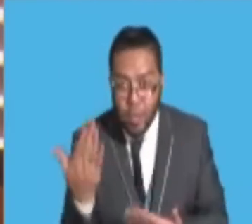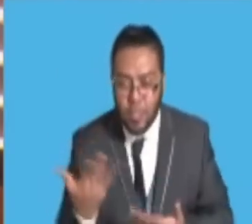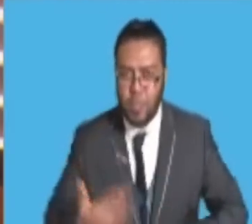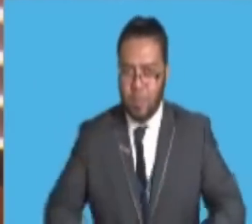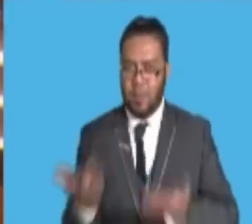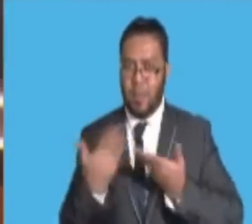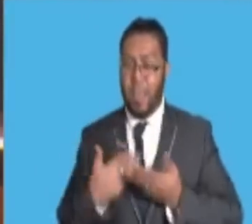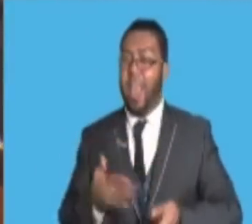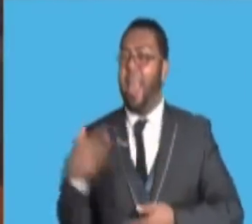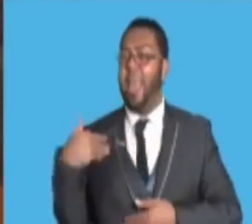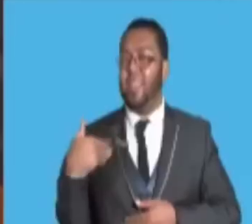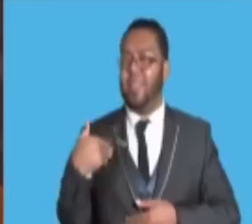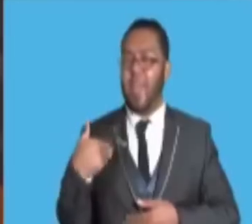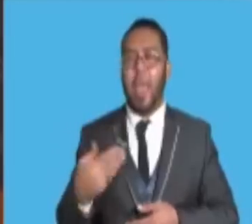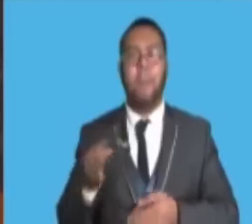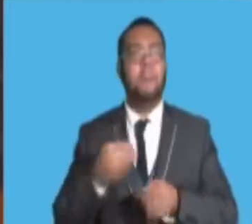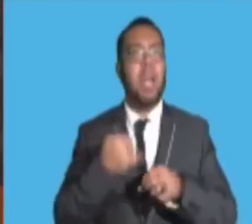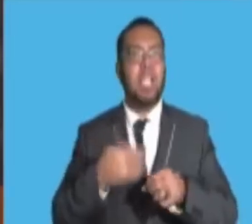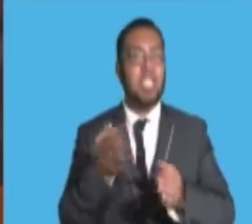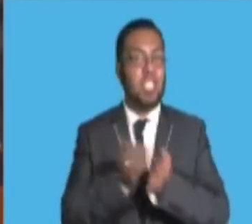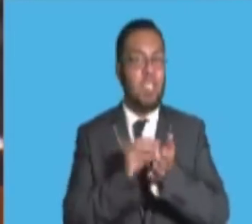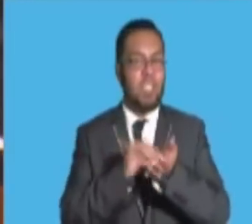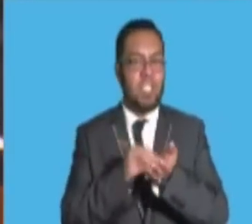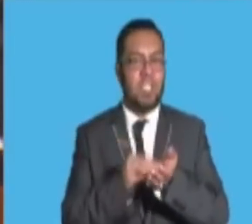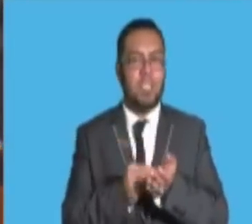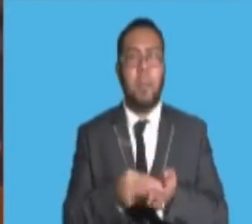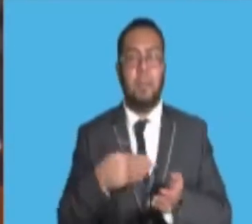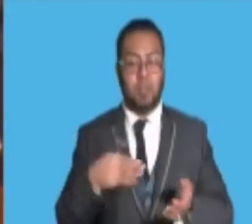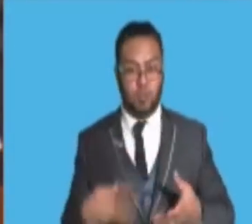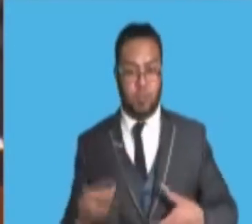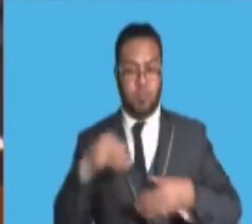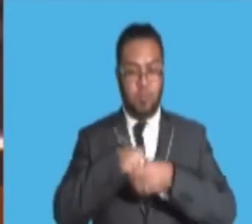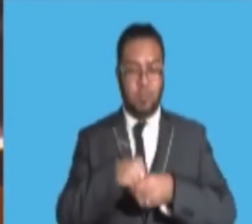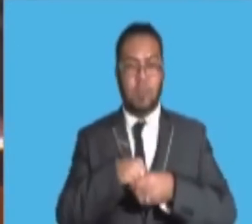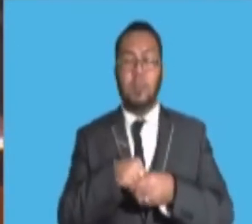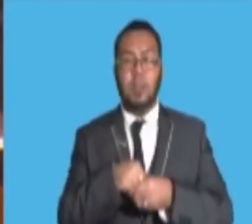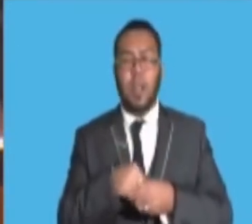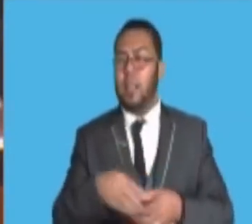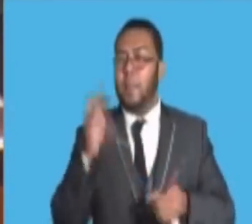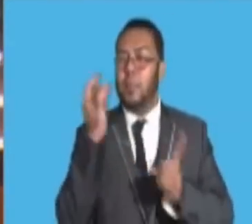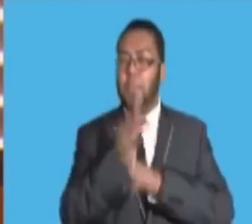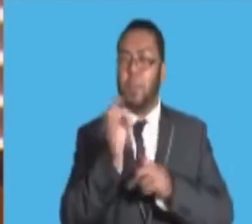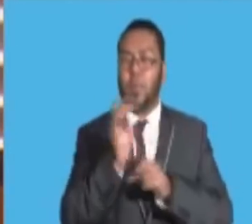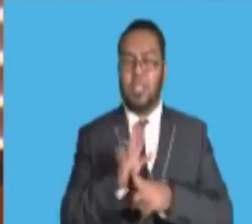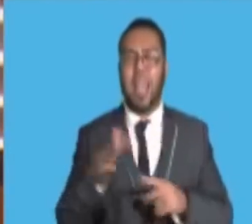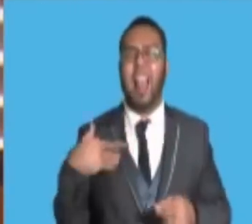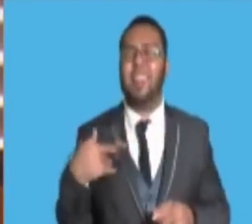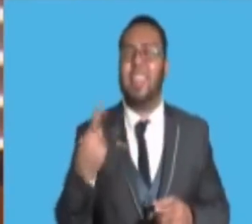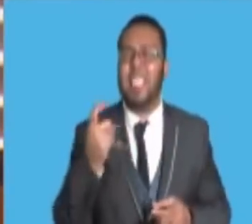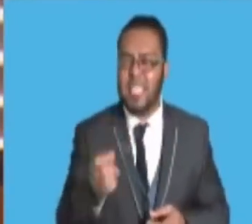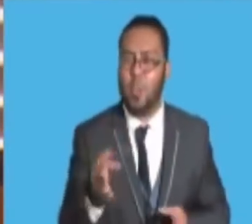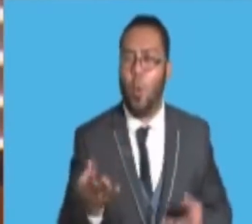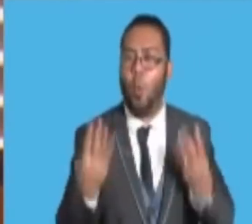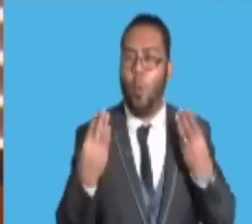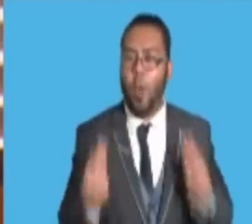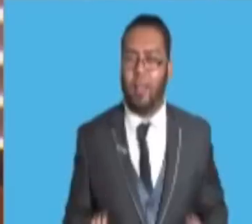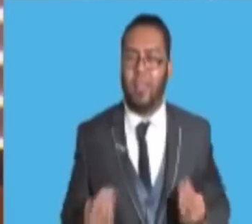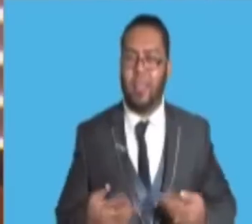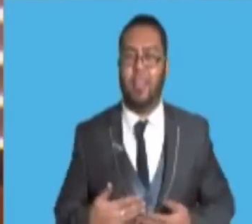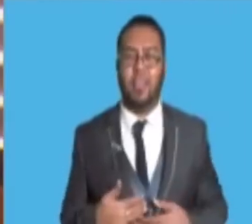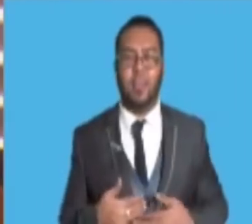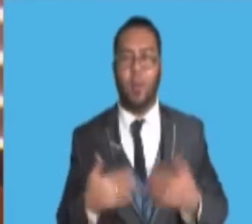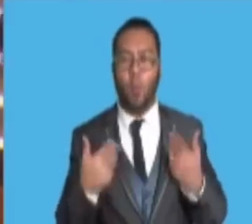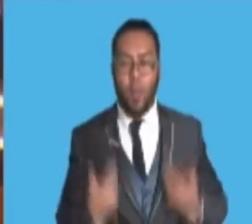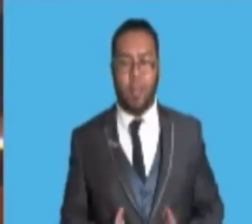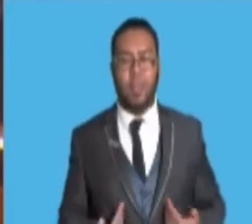health and medical services portfolio, one of the most, if not the most important in government, as health is wealth. I'm equally excited